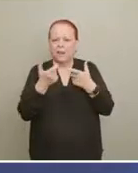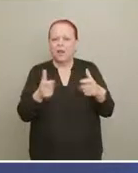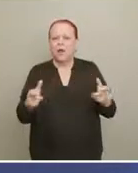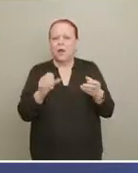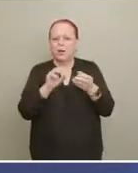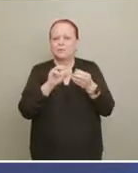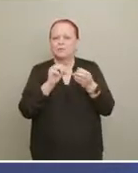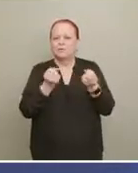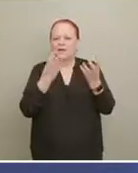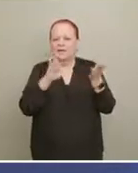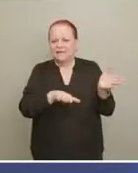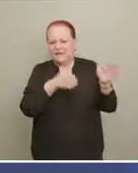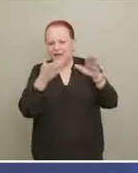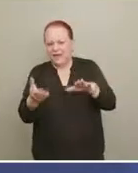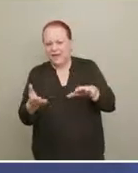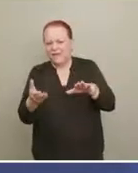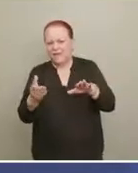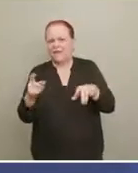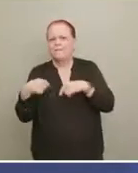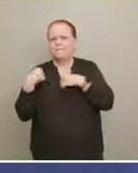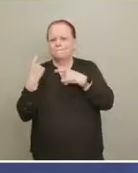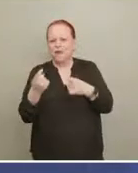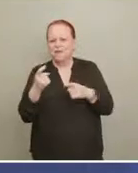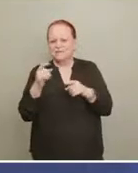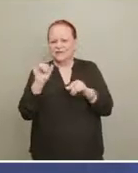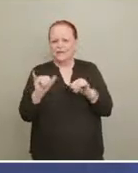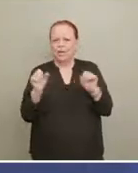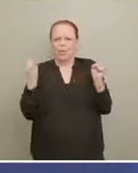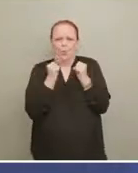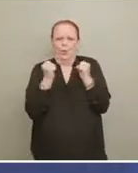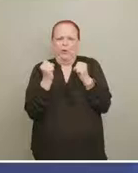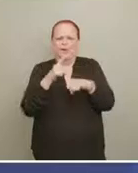past winter Omicron surge,